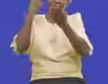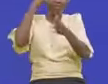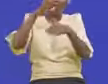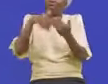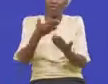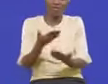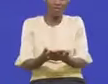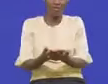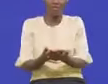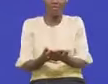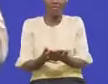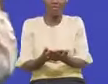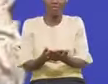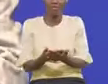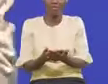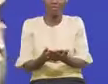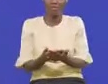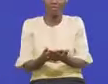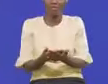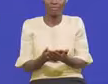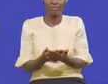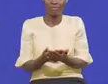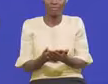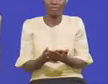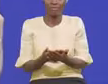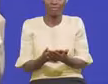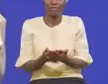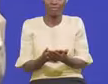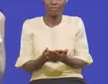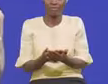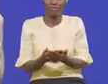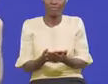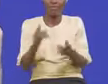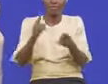Echoru kuna, eche fere ameyo kata ta.